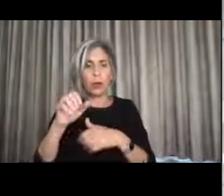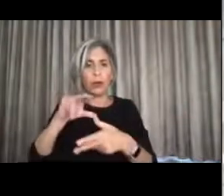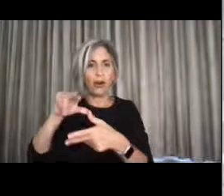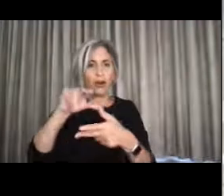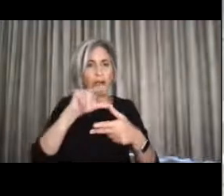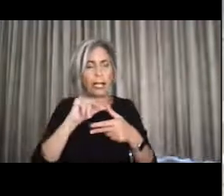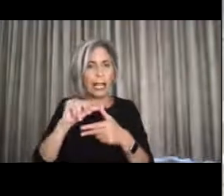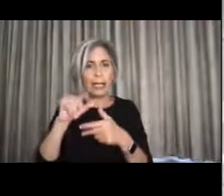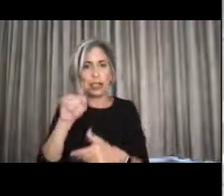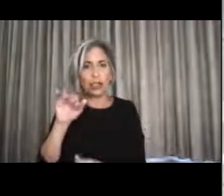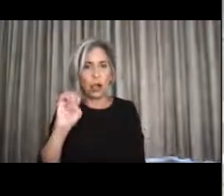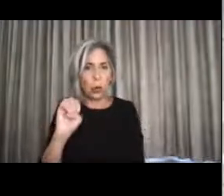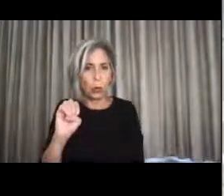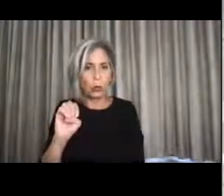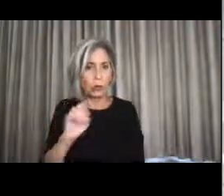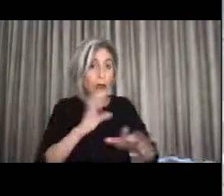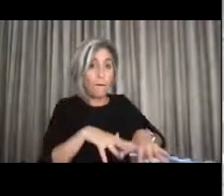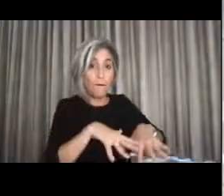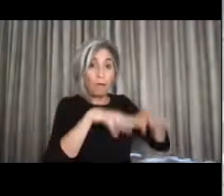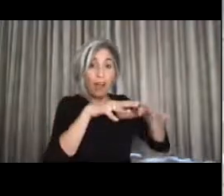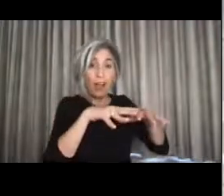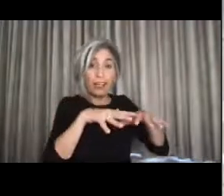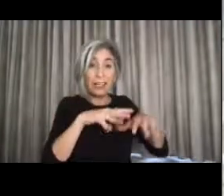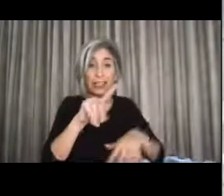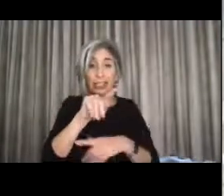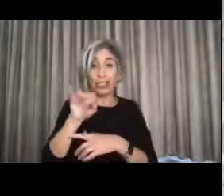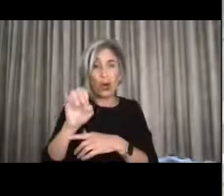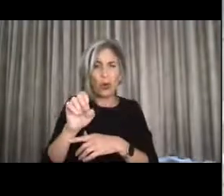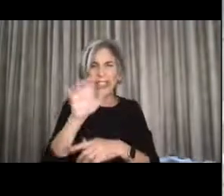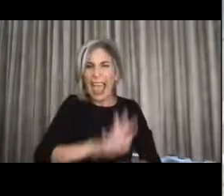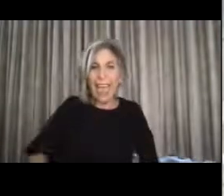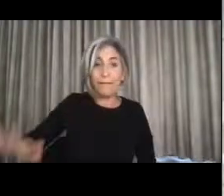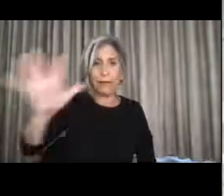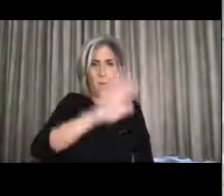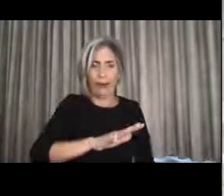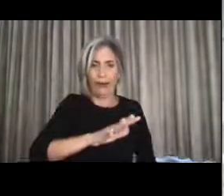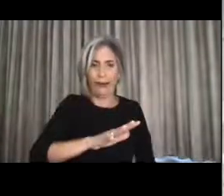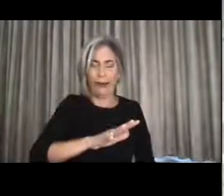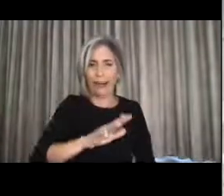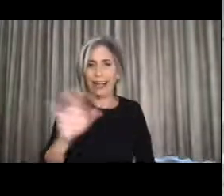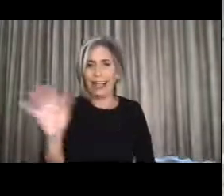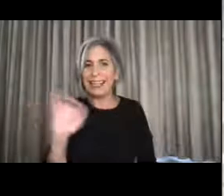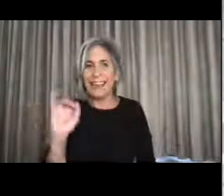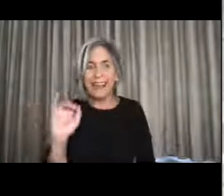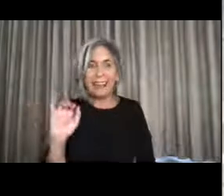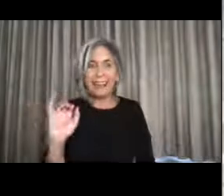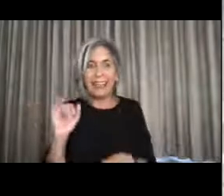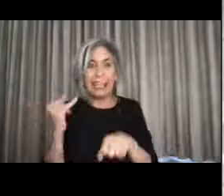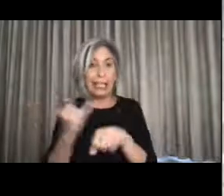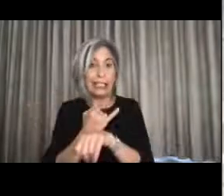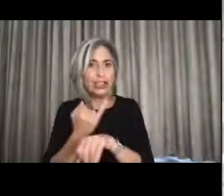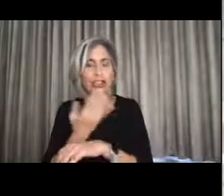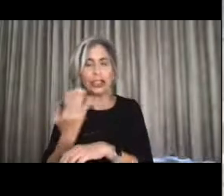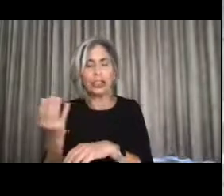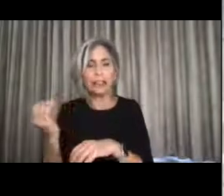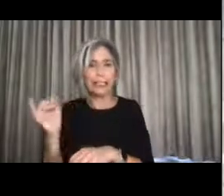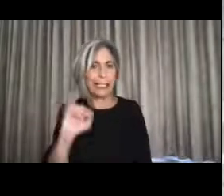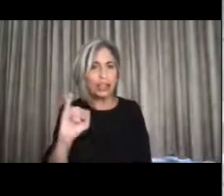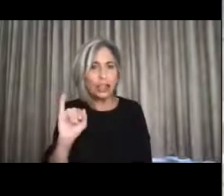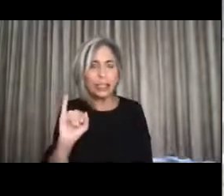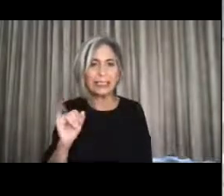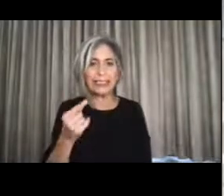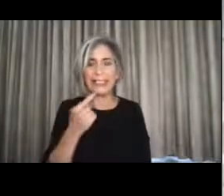Flood zones exist everywhere. Everyone lives in a flood zone. It's kind of like an insurance code that tells you how risky